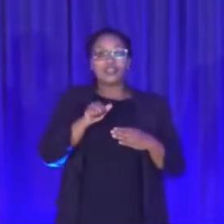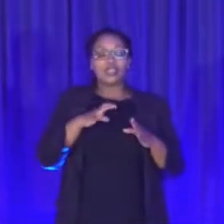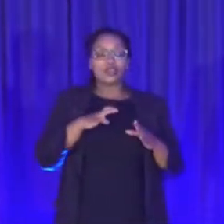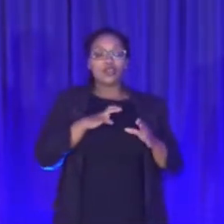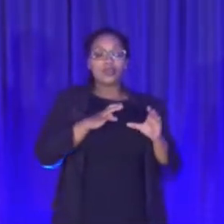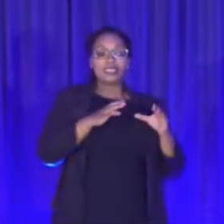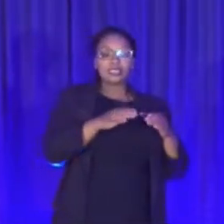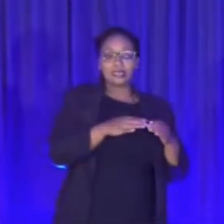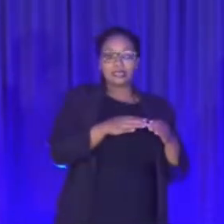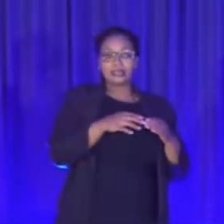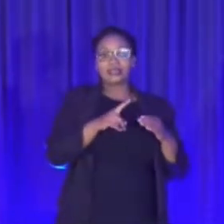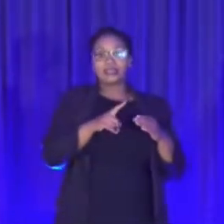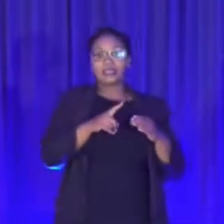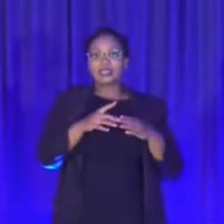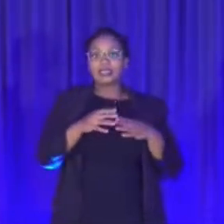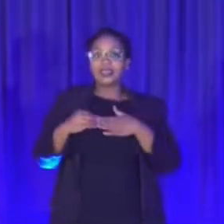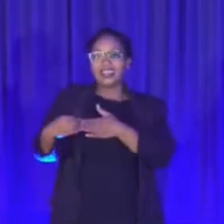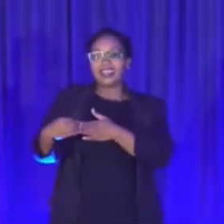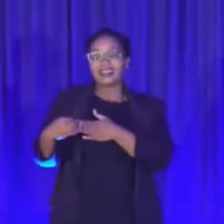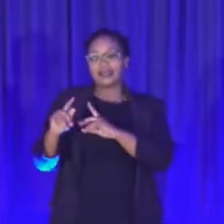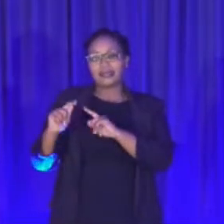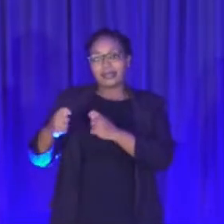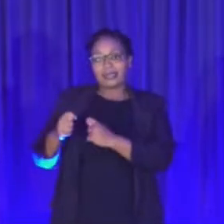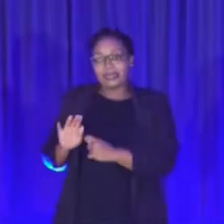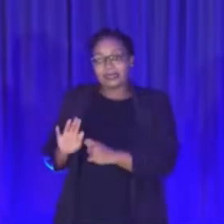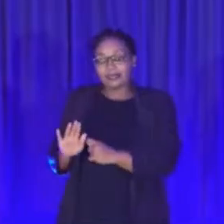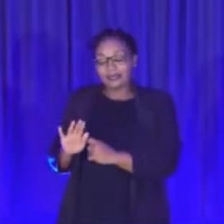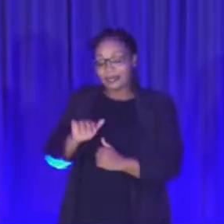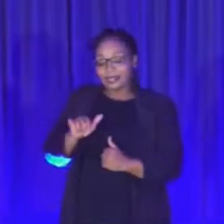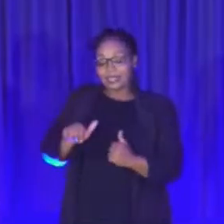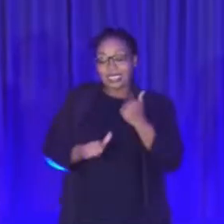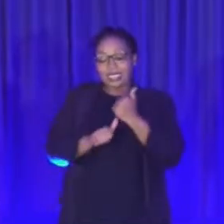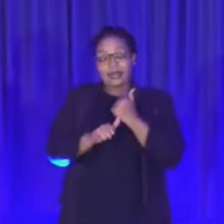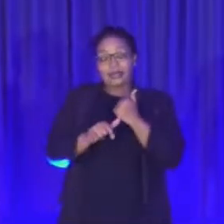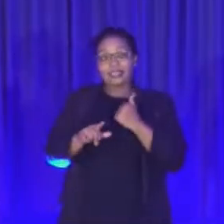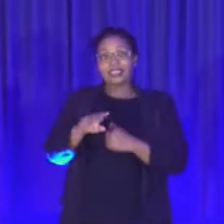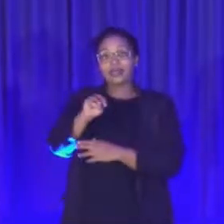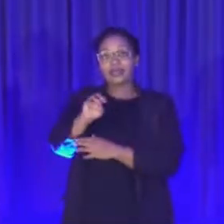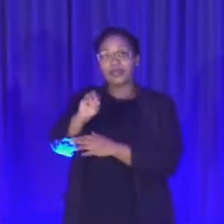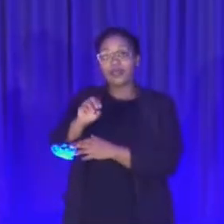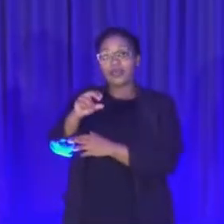Deputy Minister Regina Mhaule here representing the ANC,